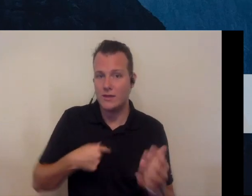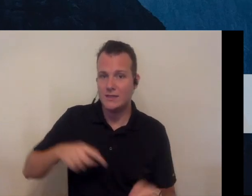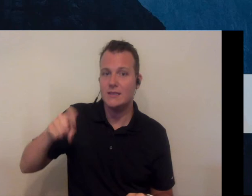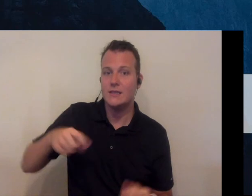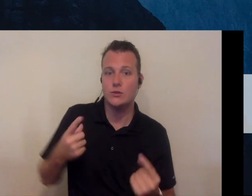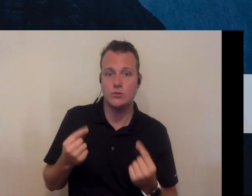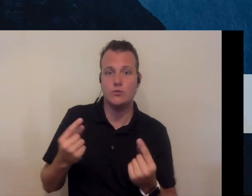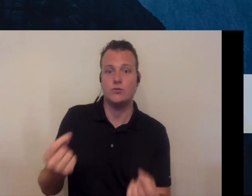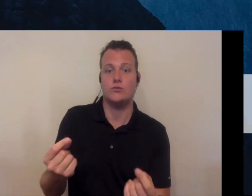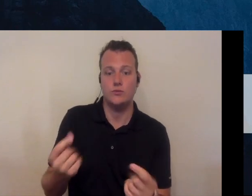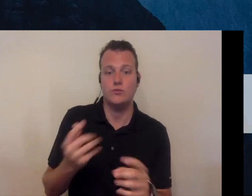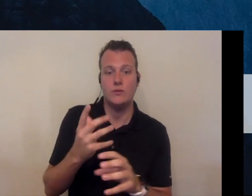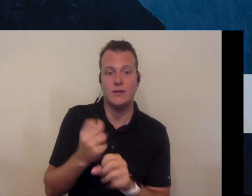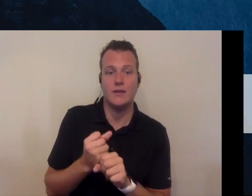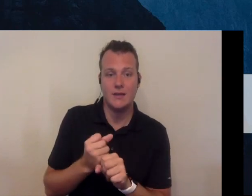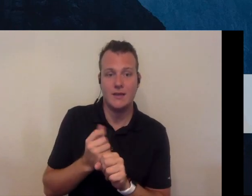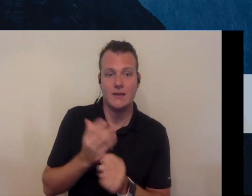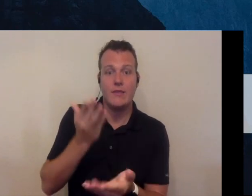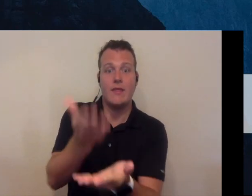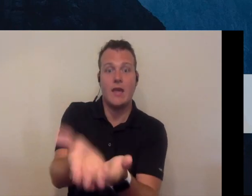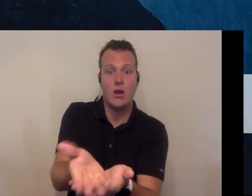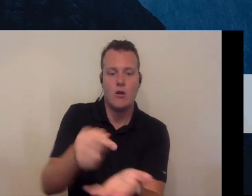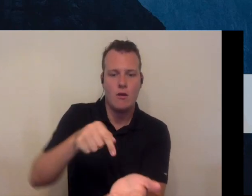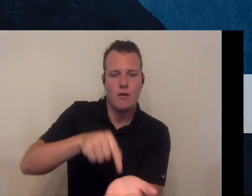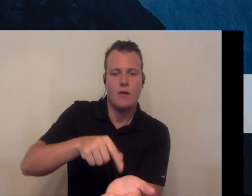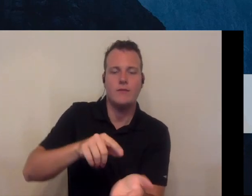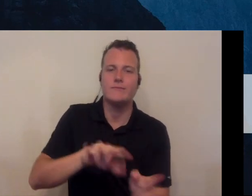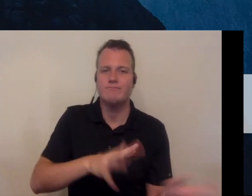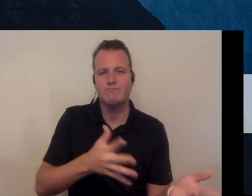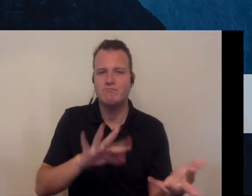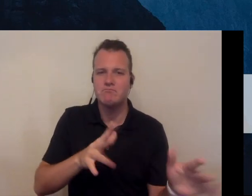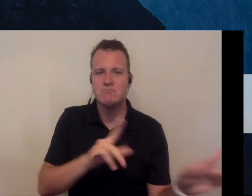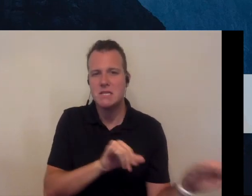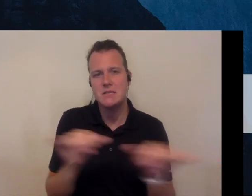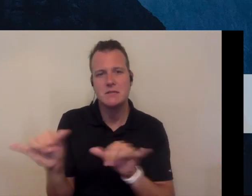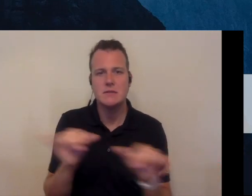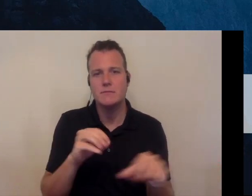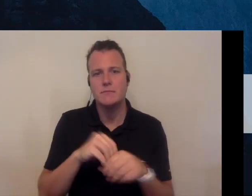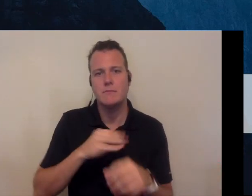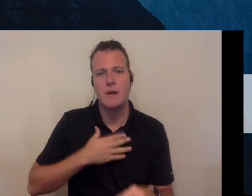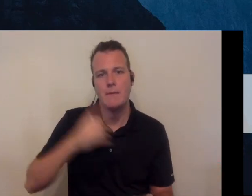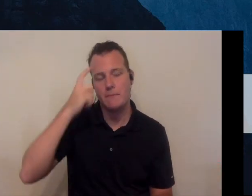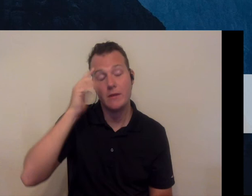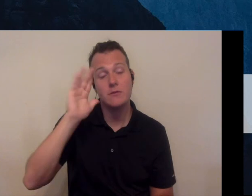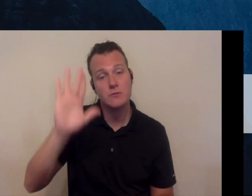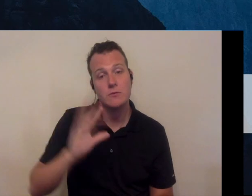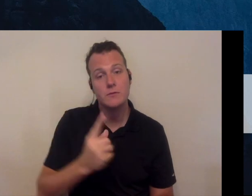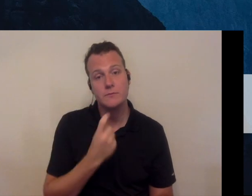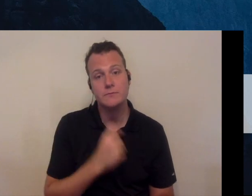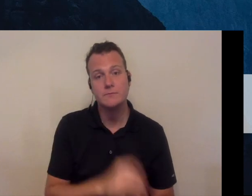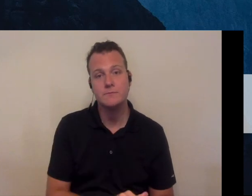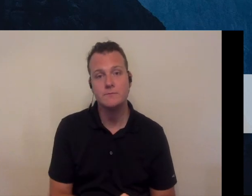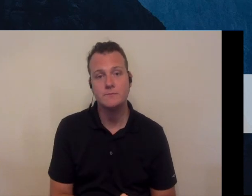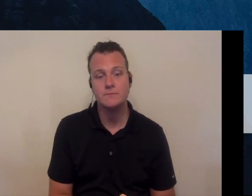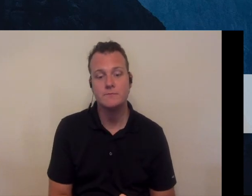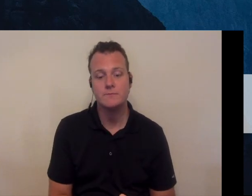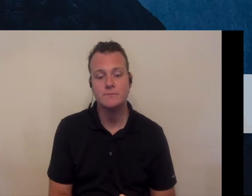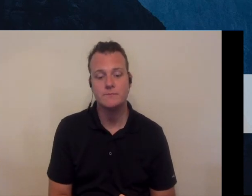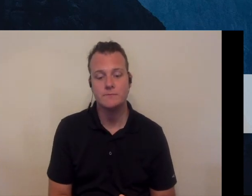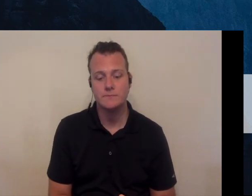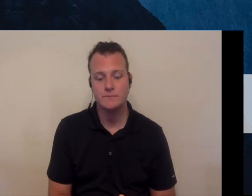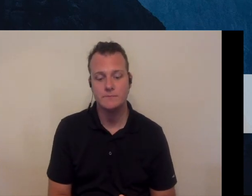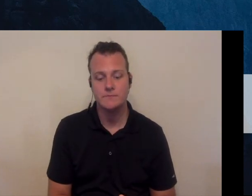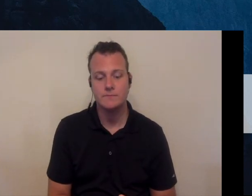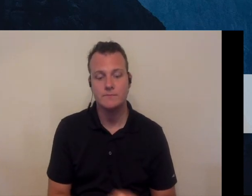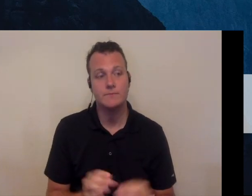cost you, and this is what we need to do in order to get you there. So it's sort of the same thing in my mind. It's a great question.